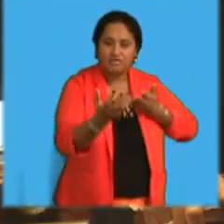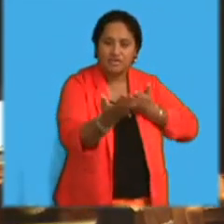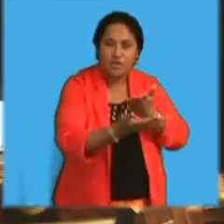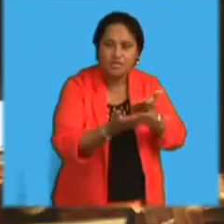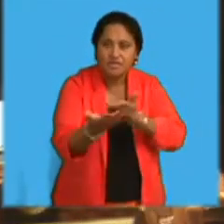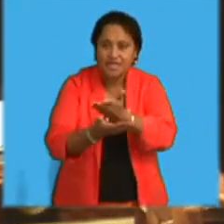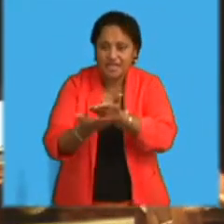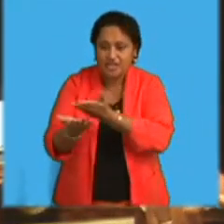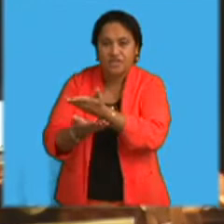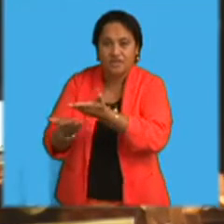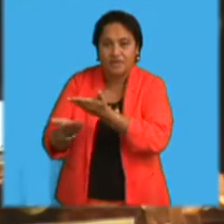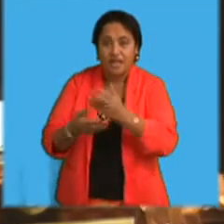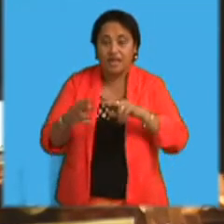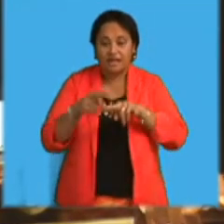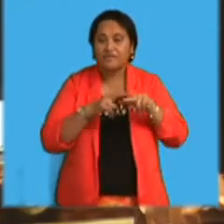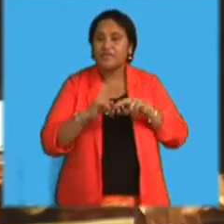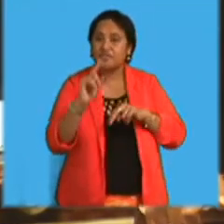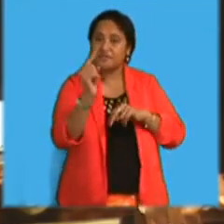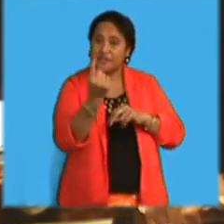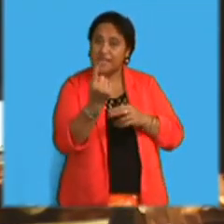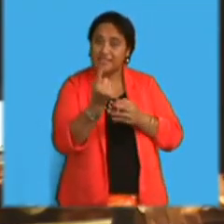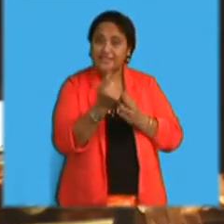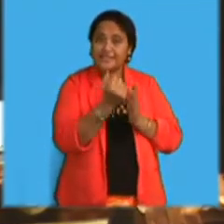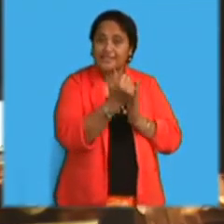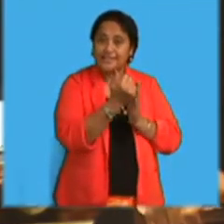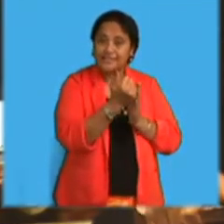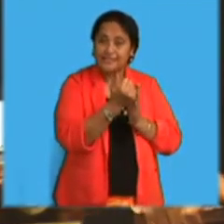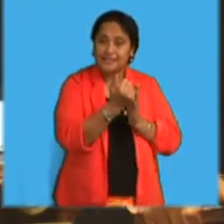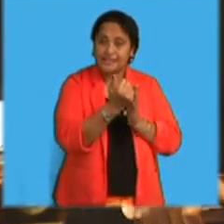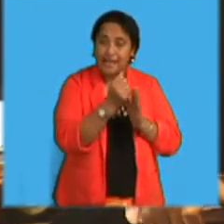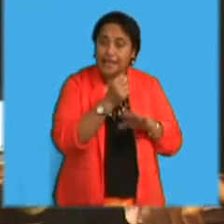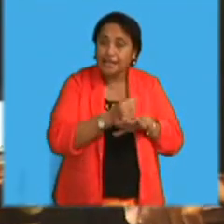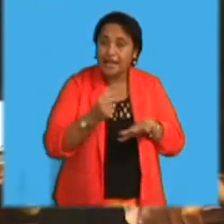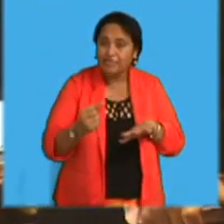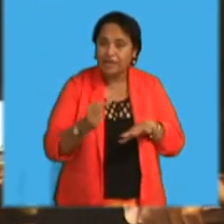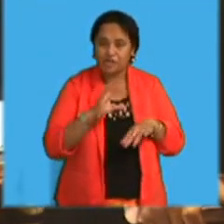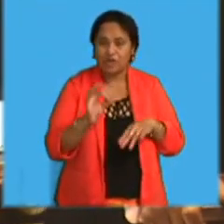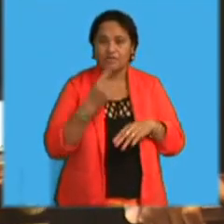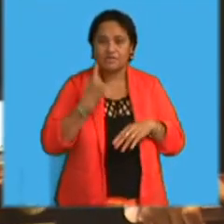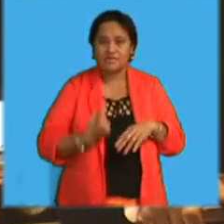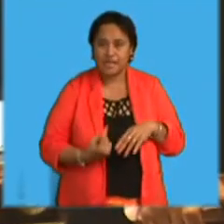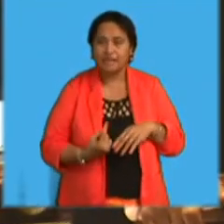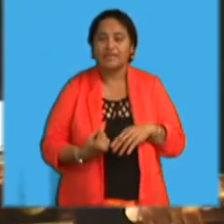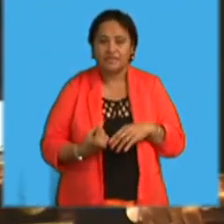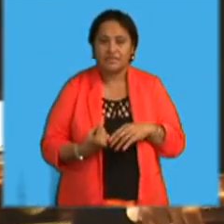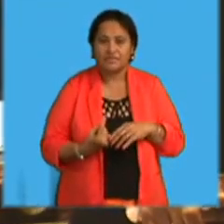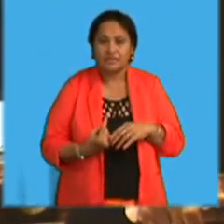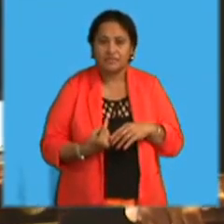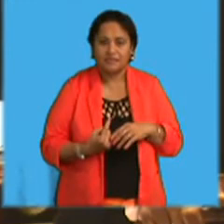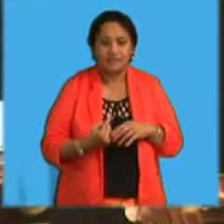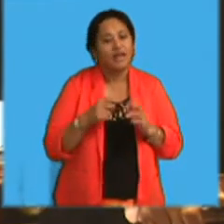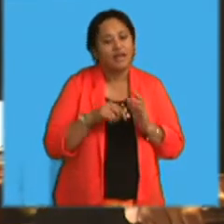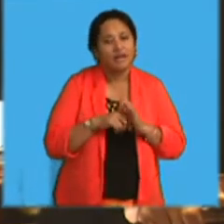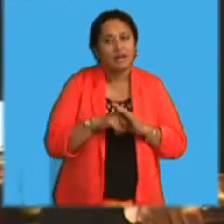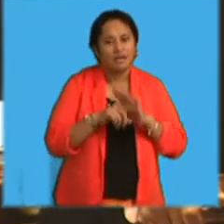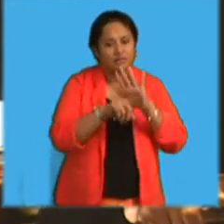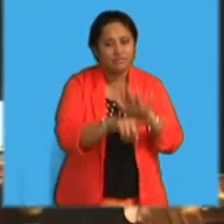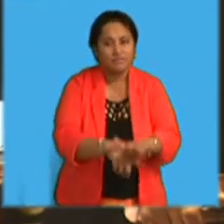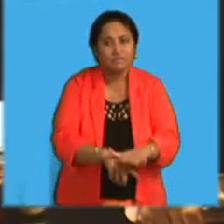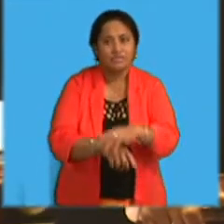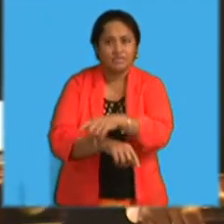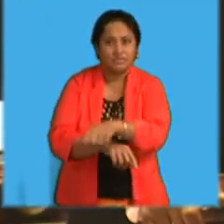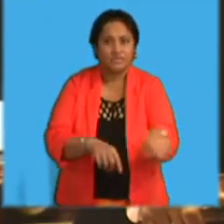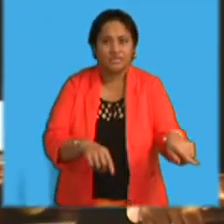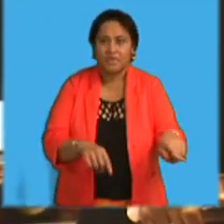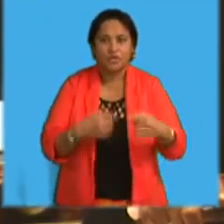The Fiji First government does not act on a whim, Madam Speaker. On such critical issues, we undertake thorough consultation